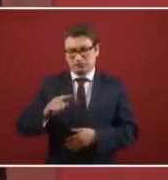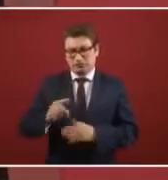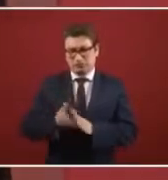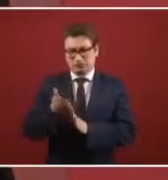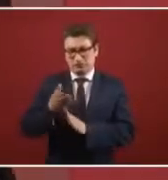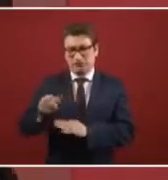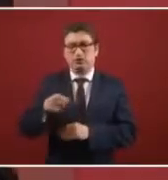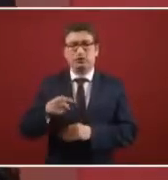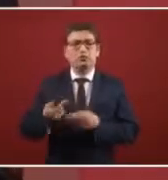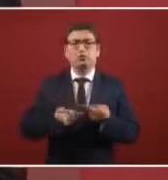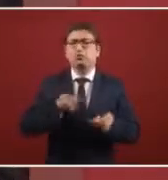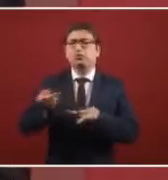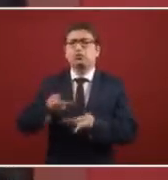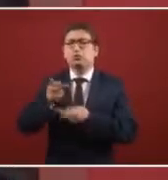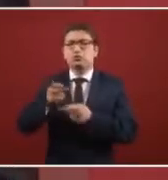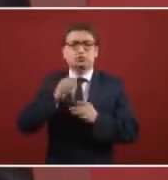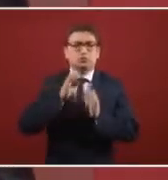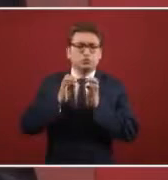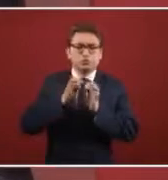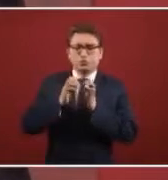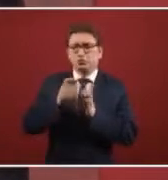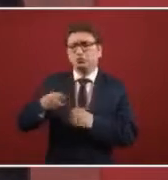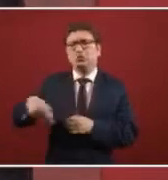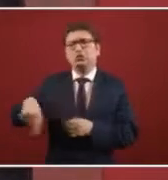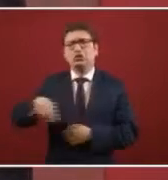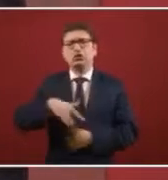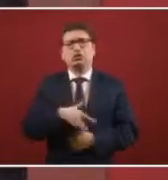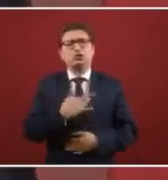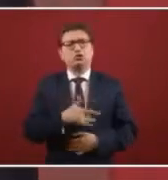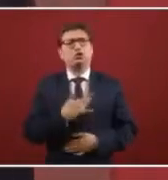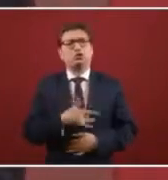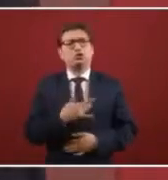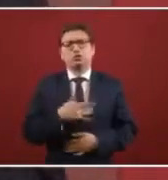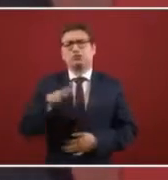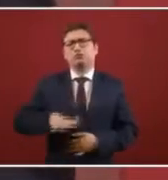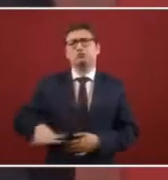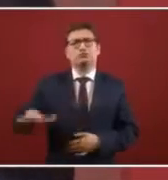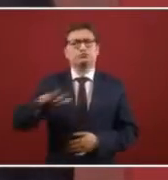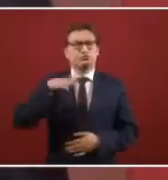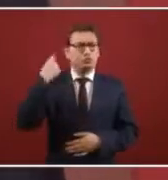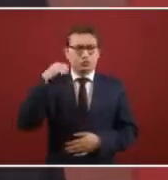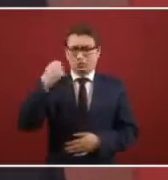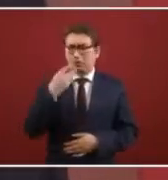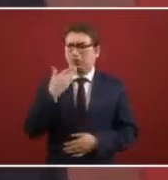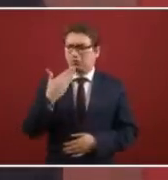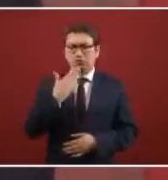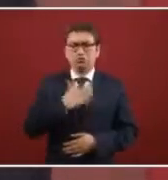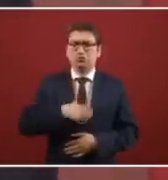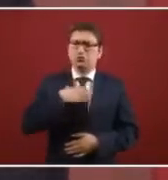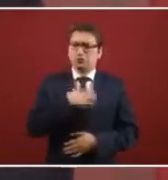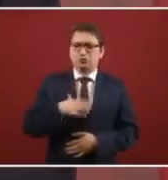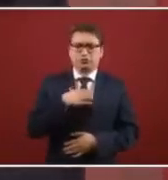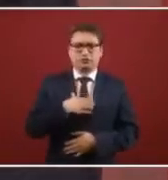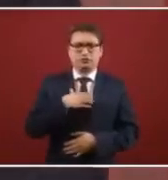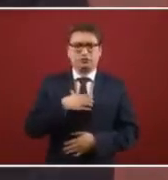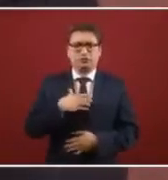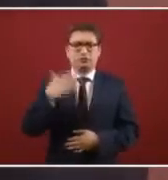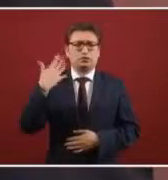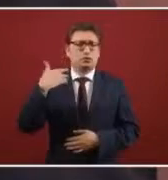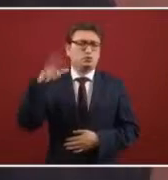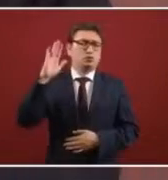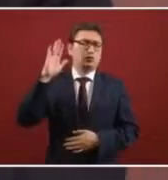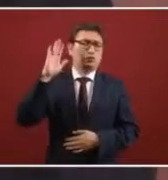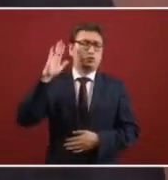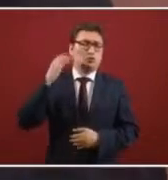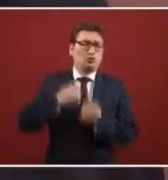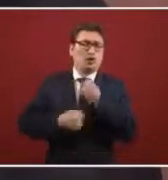a construir la where refinería. we are going to construct the refinery. And all of Tabasco, they're very happy. No hay